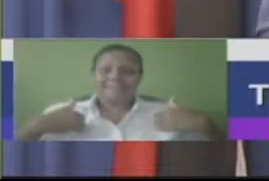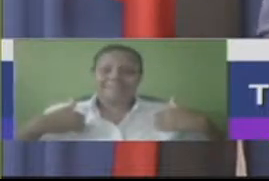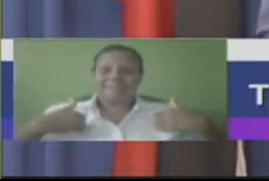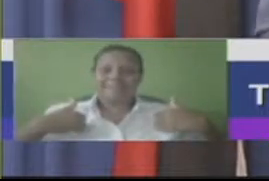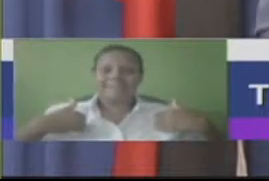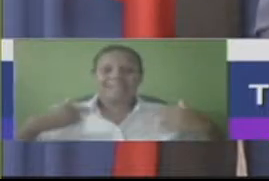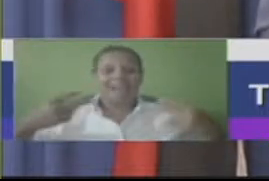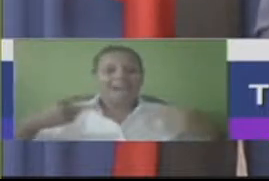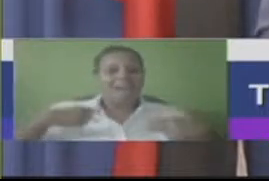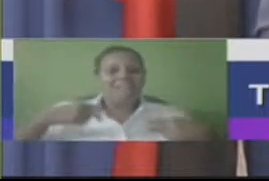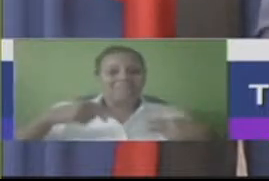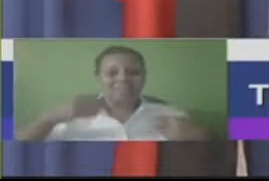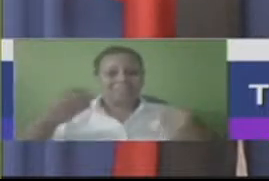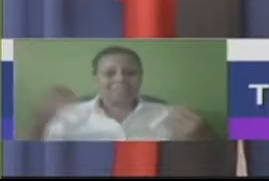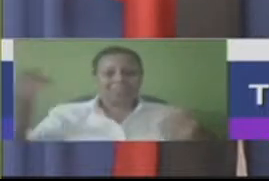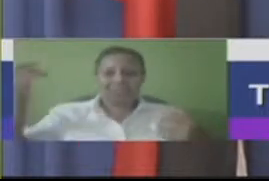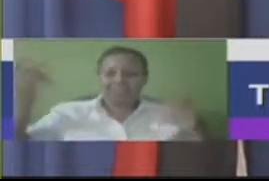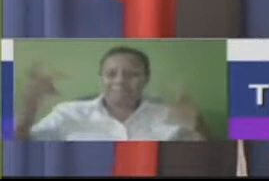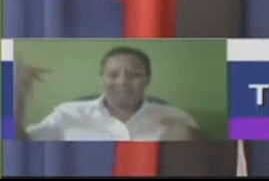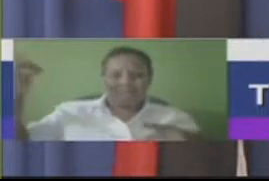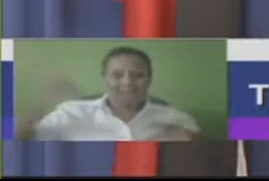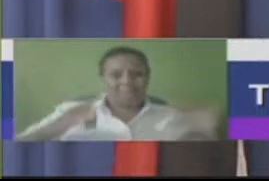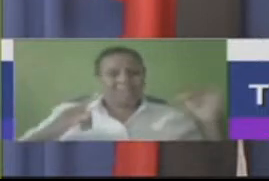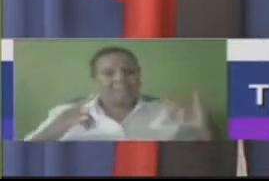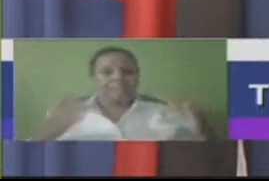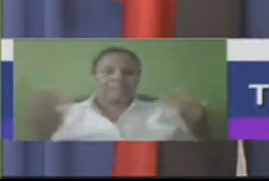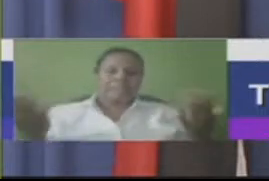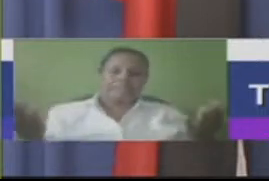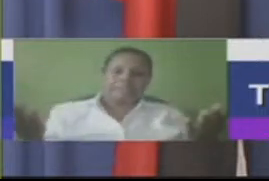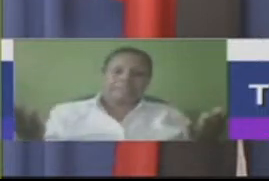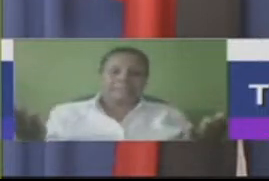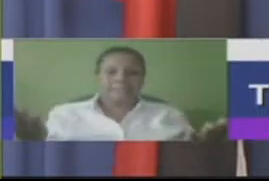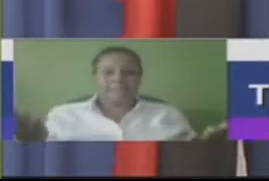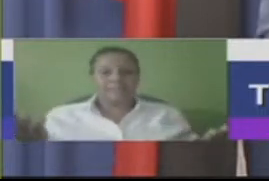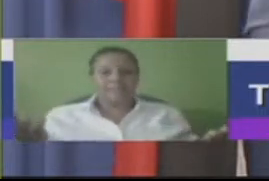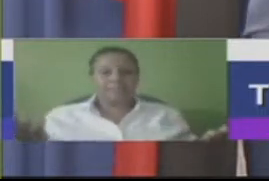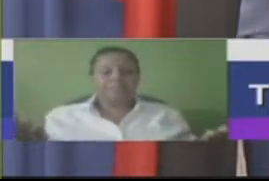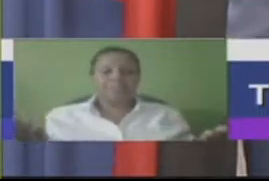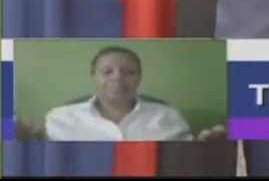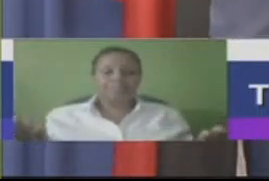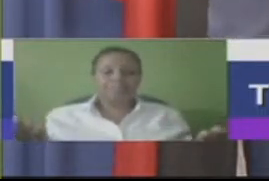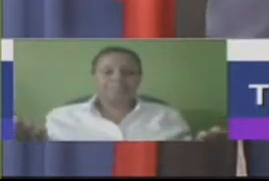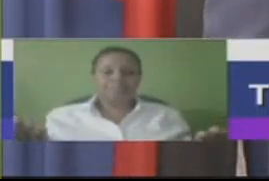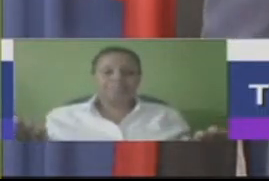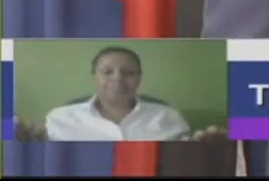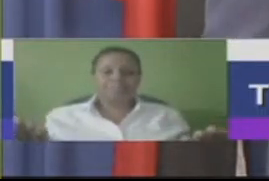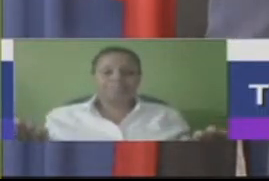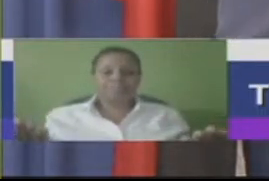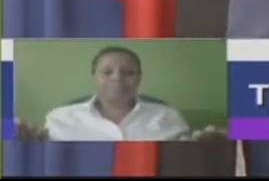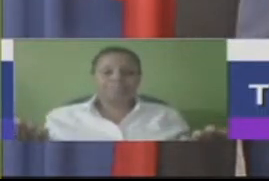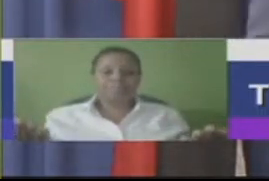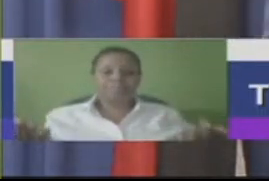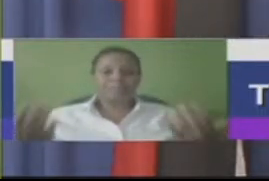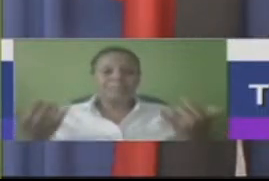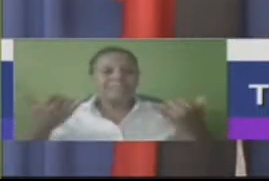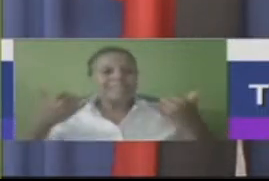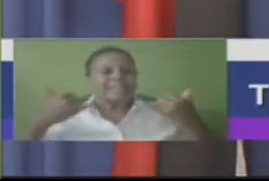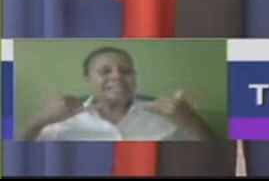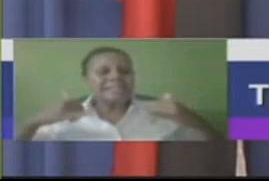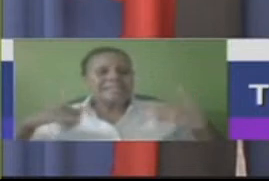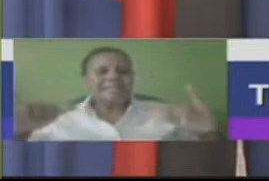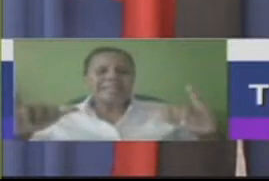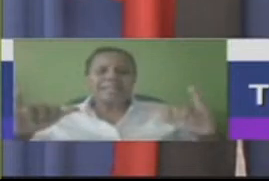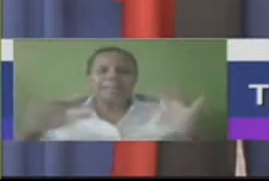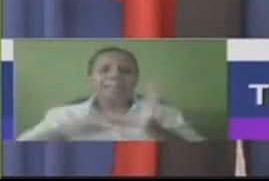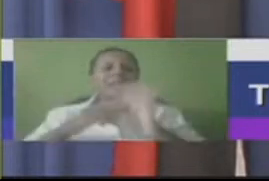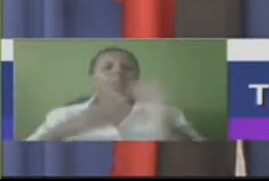there. So with all of this, it still means that we have to follow